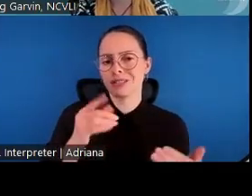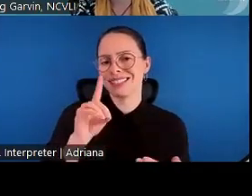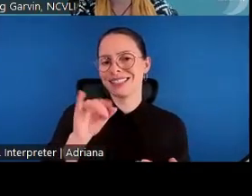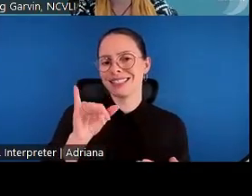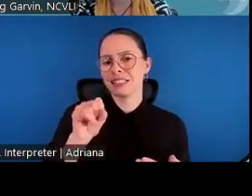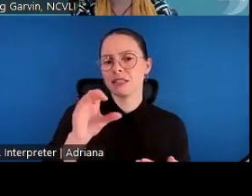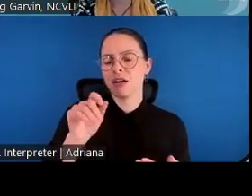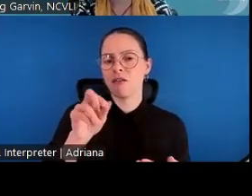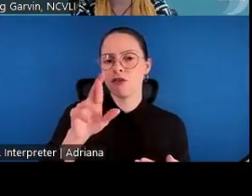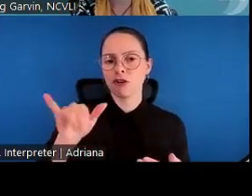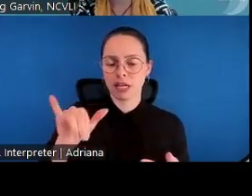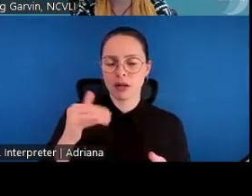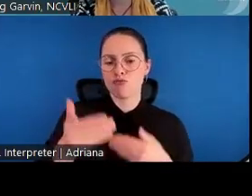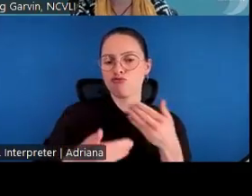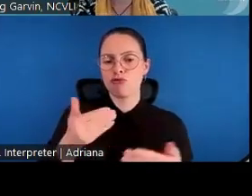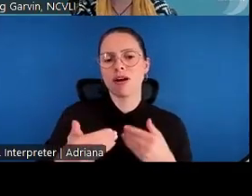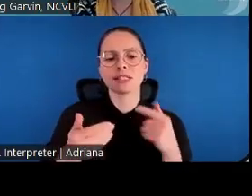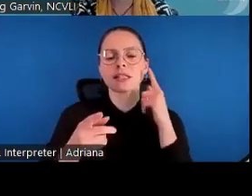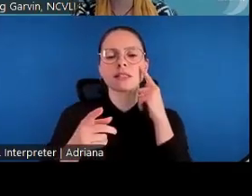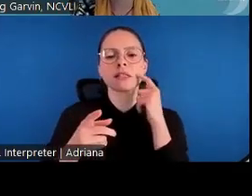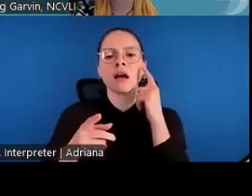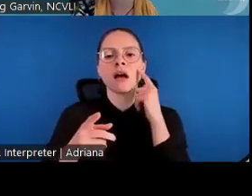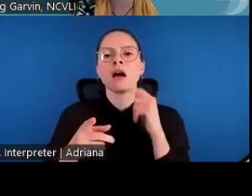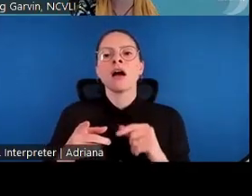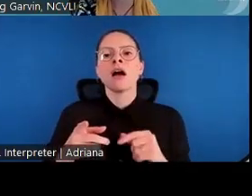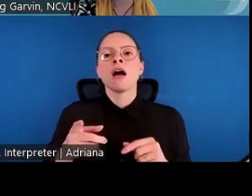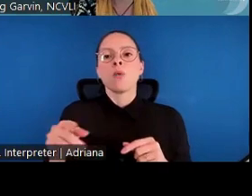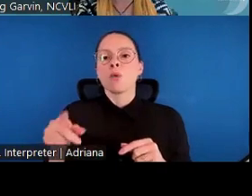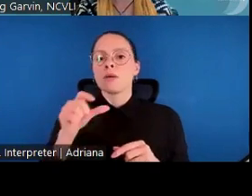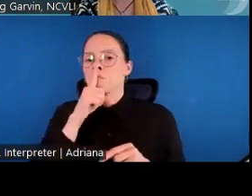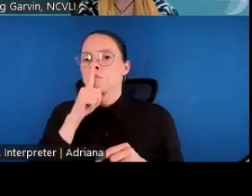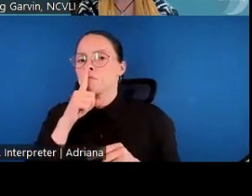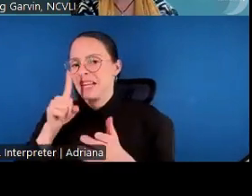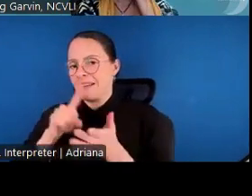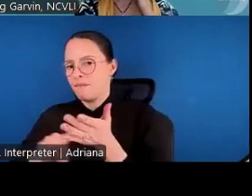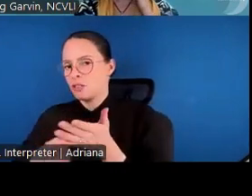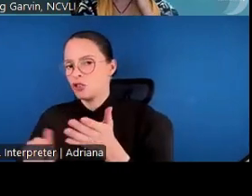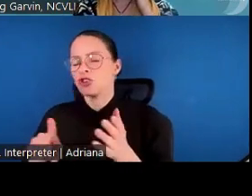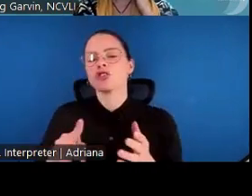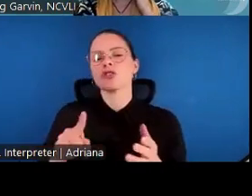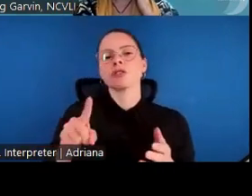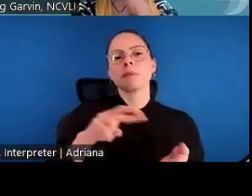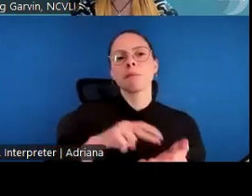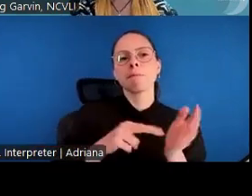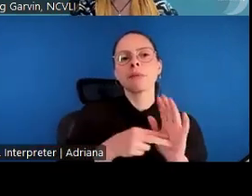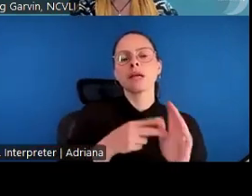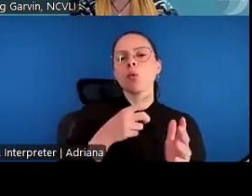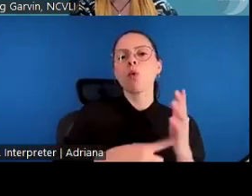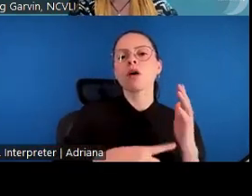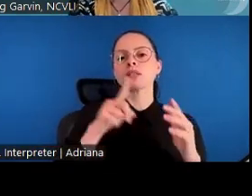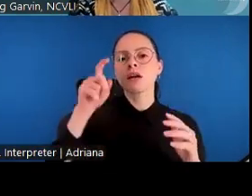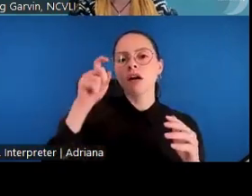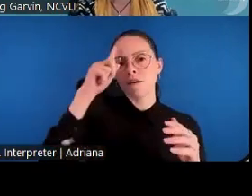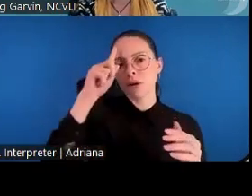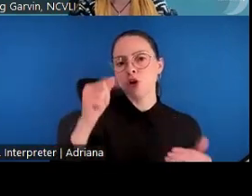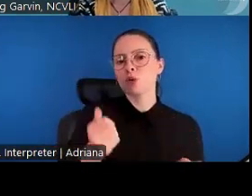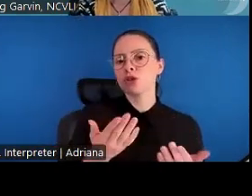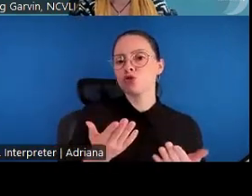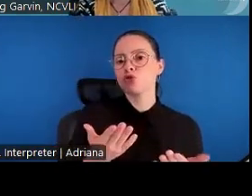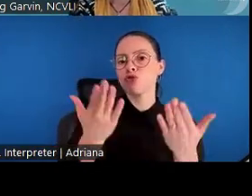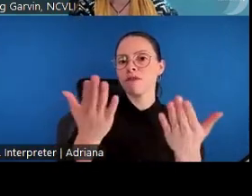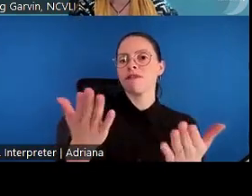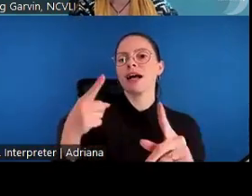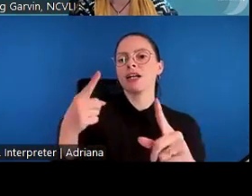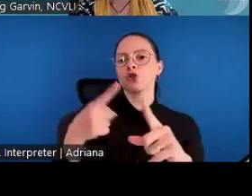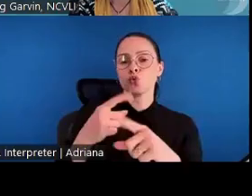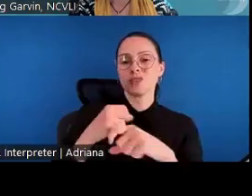about discovery, we're not talking about investigation. We're talking about what is the government going to provide to the defense? Because I'm helped with